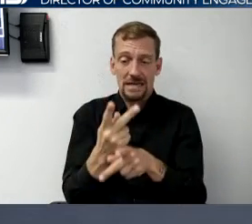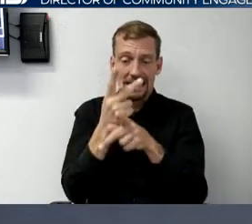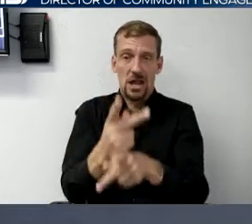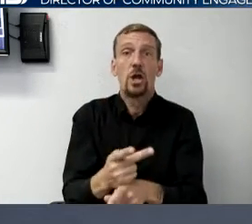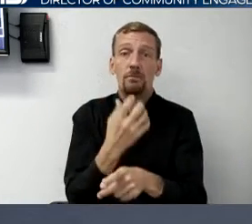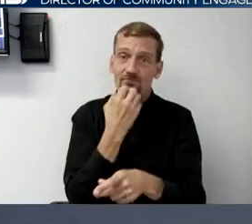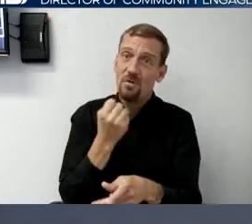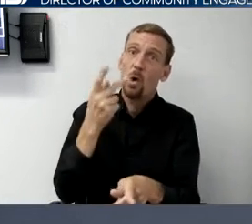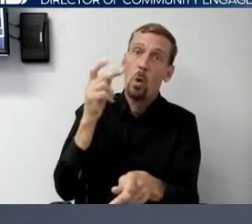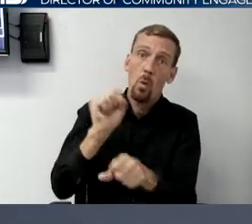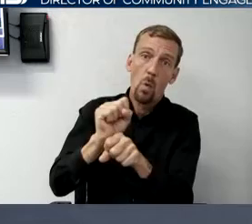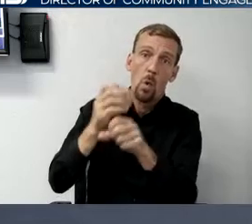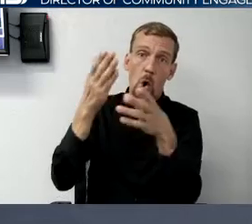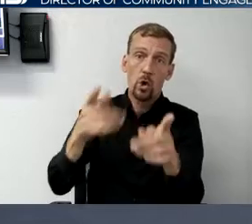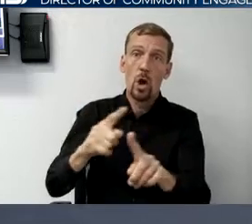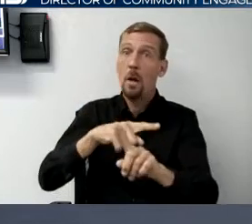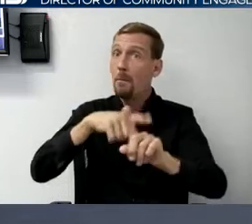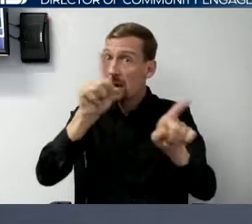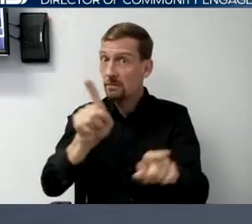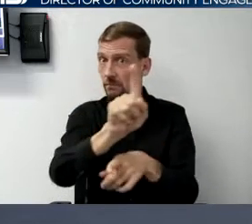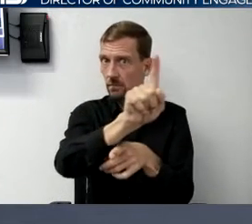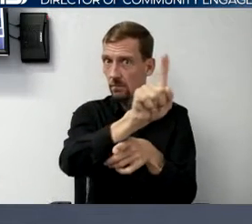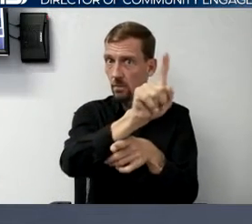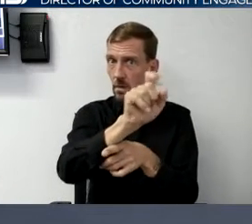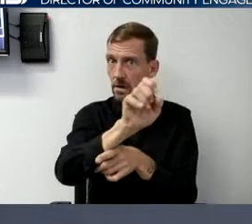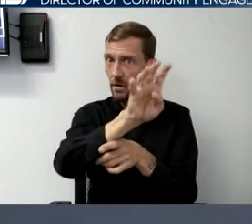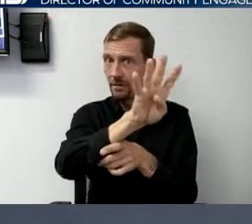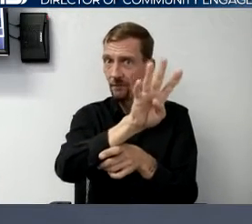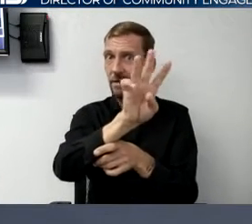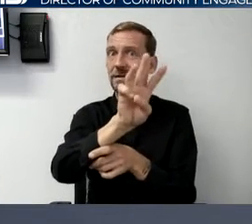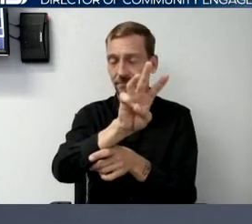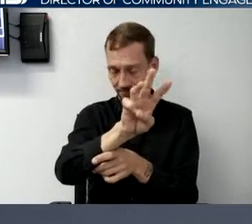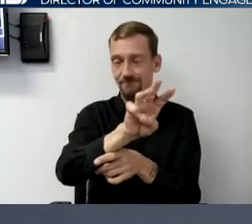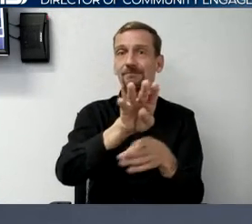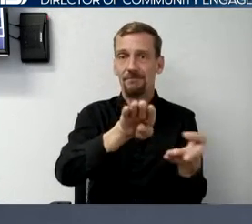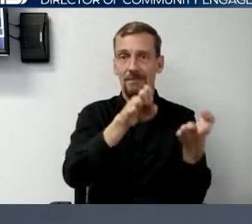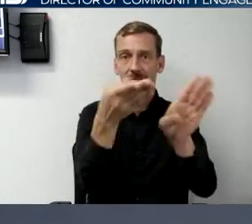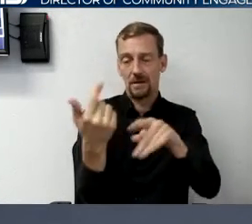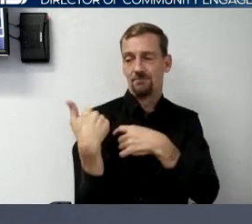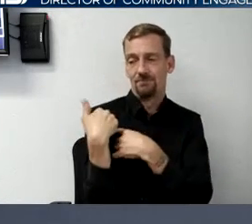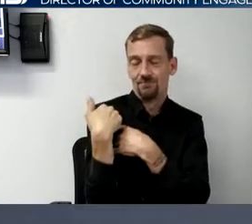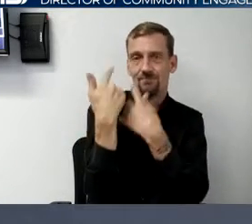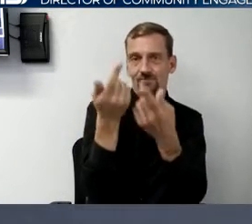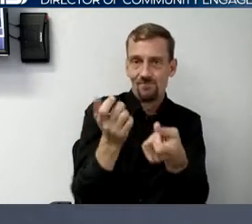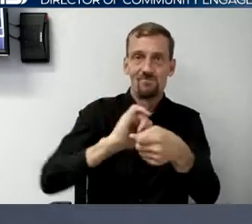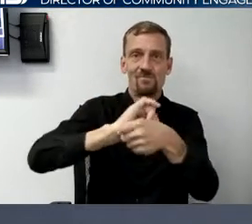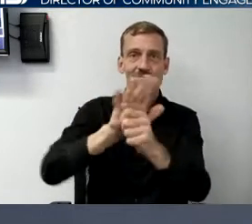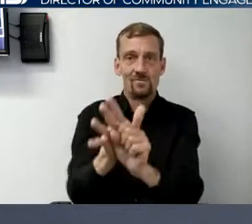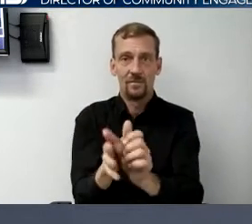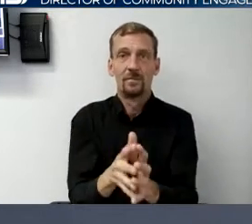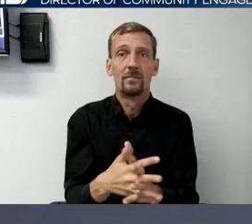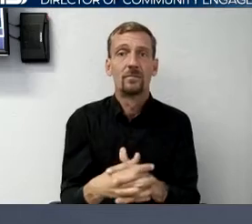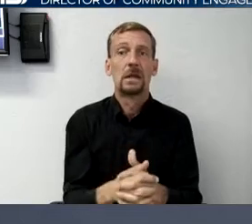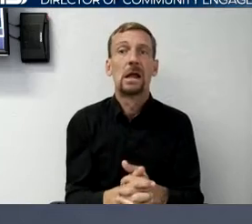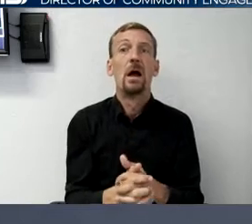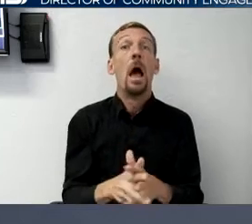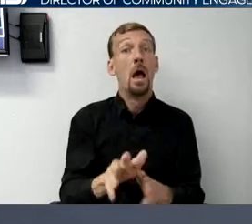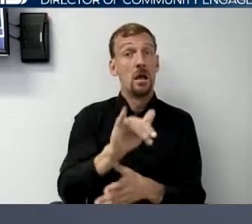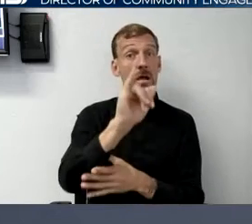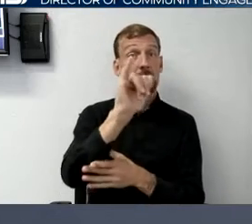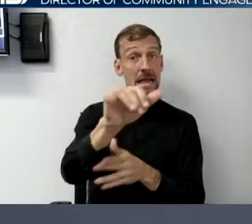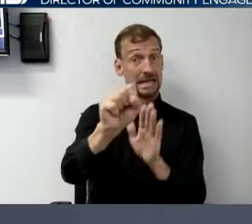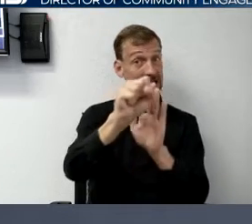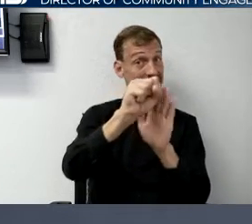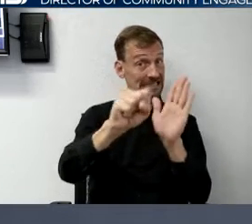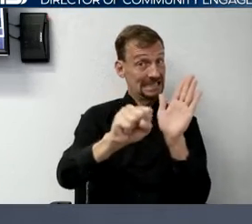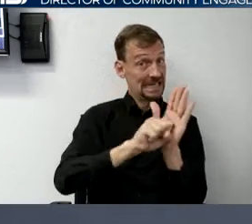and sadly 146 have died over the duration of the pandemic. So that's where we are at the state level.